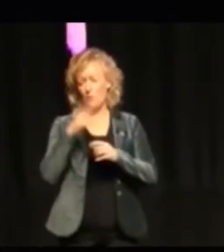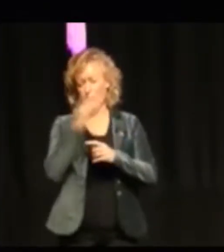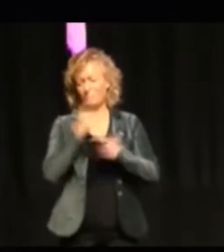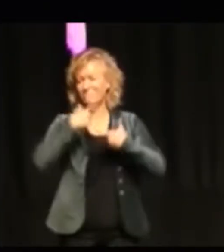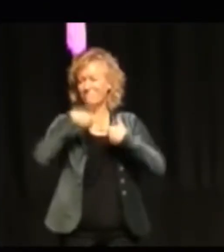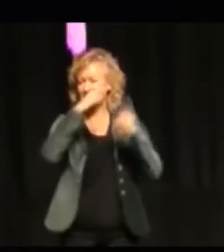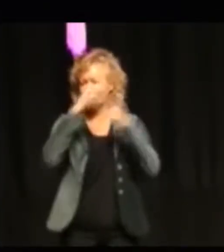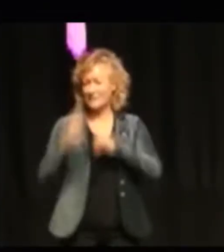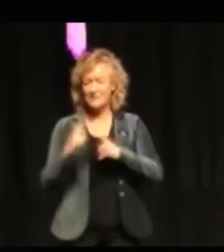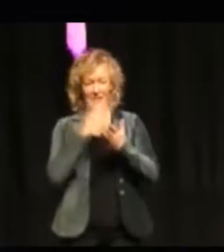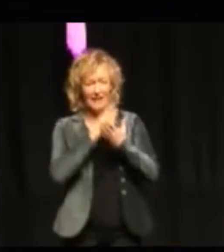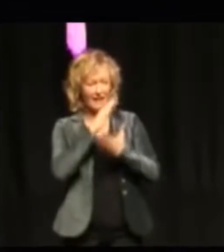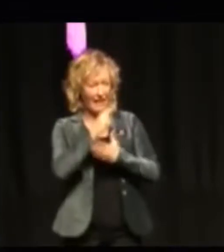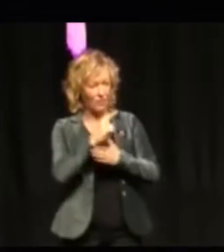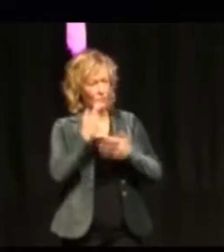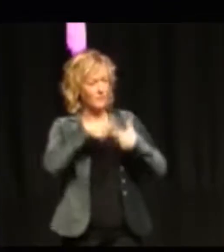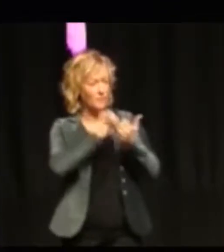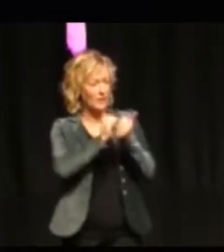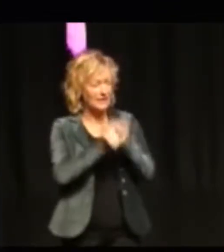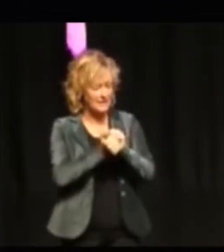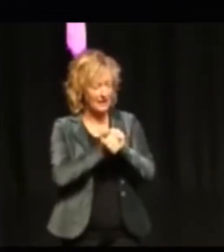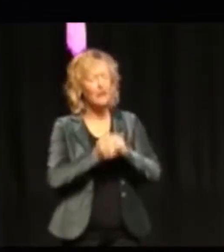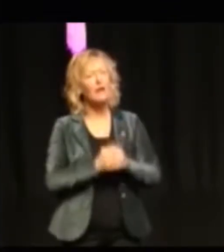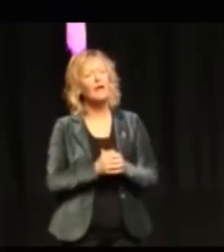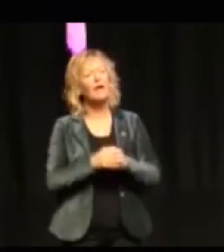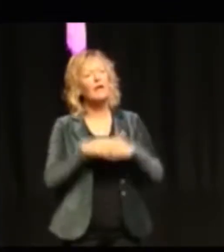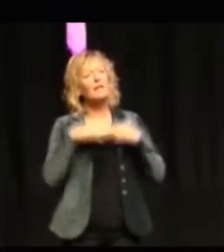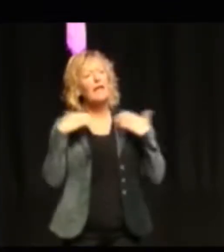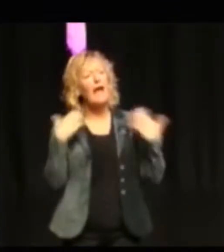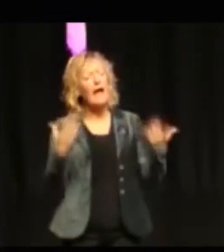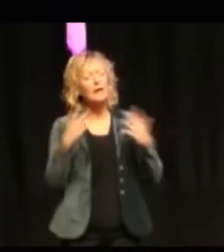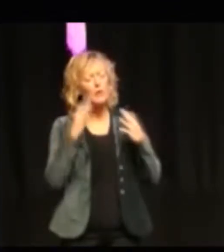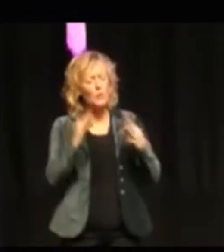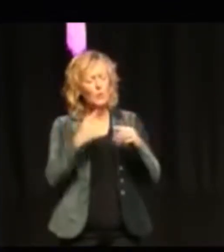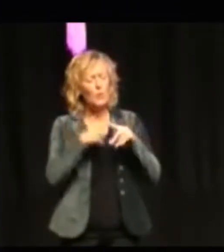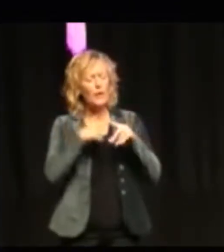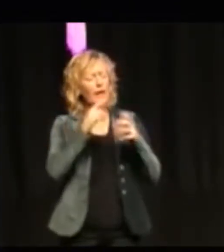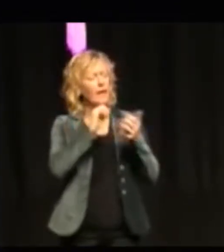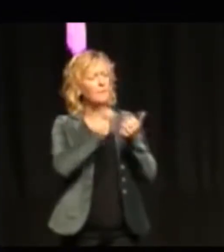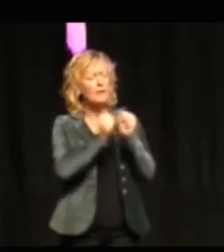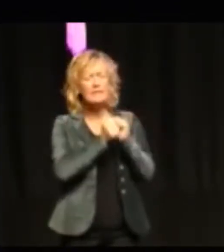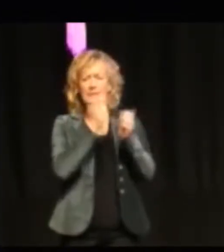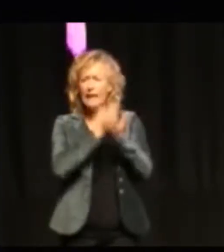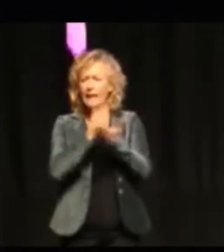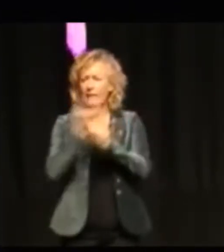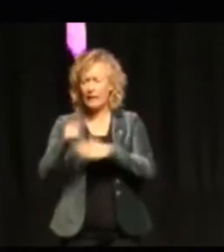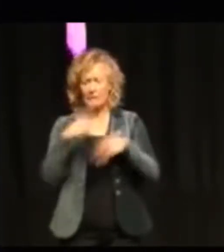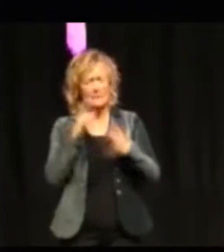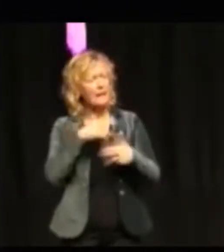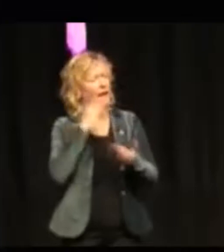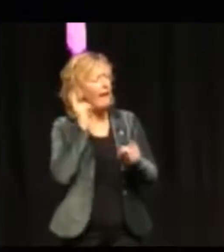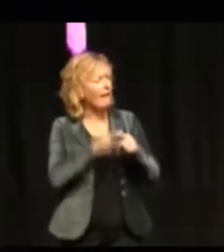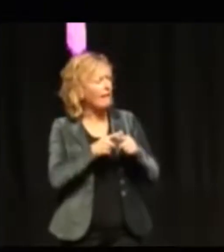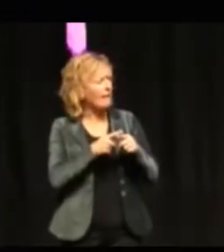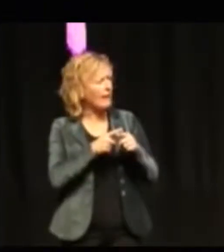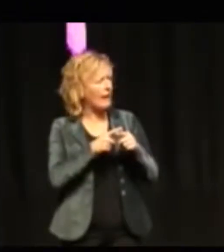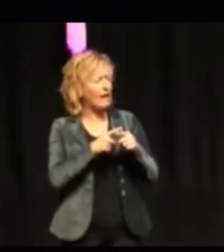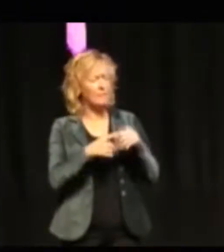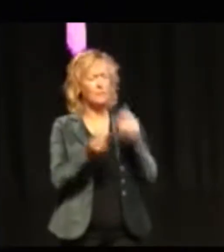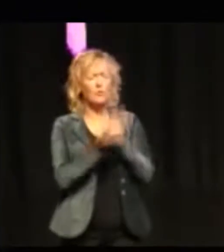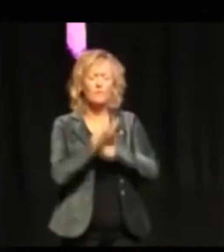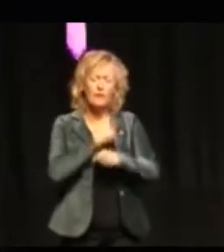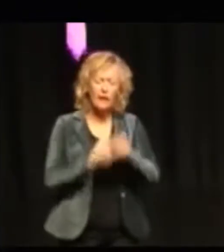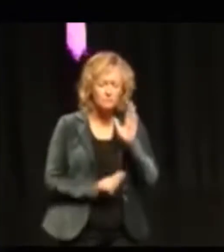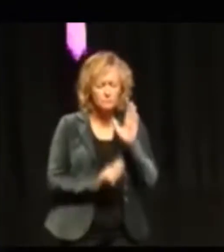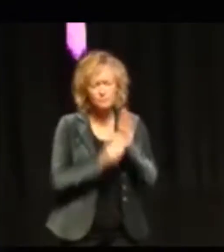rights, which is the notion that somehow or other civil and political rights are easy and cheap, that we accomplish